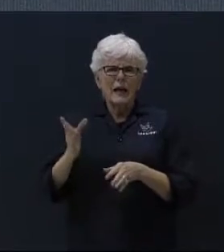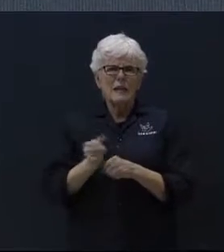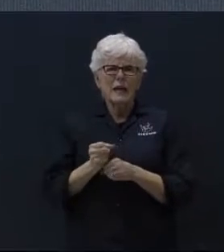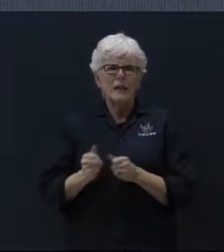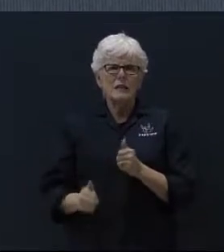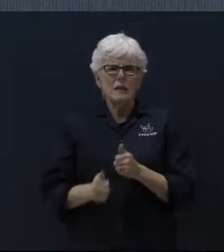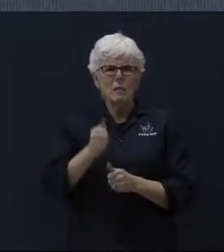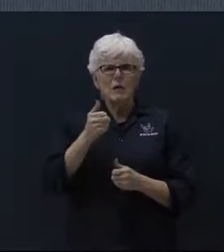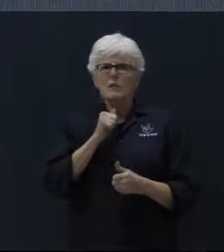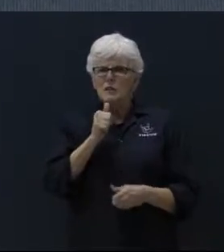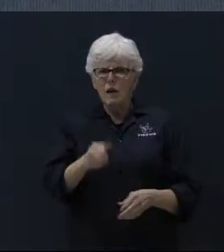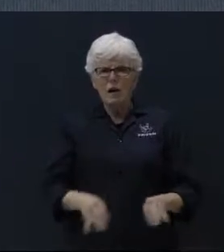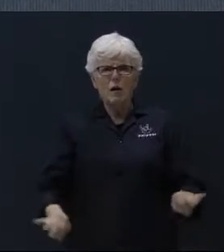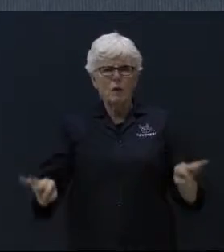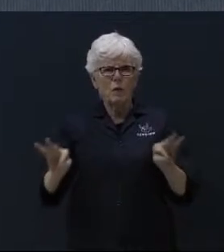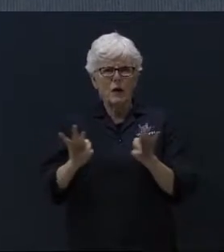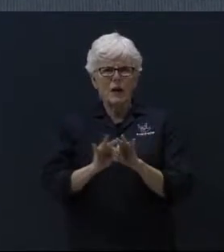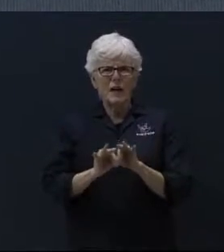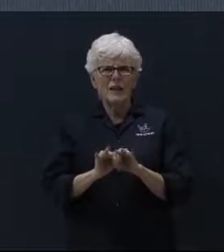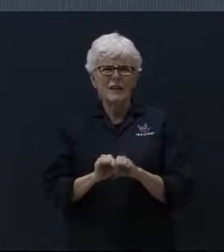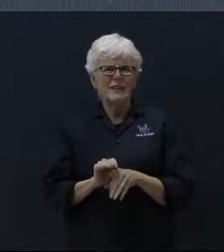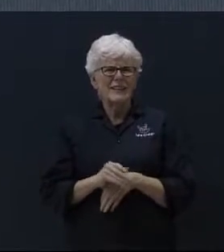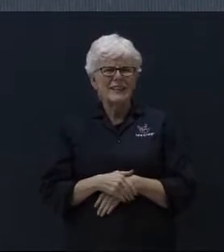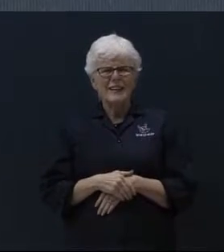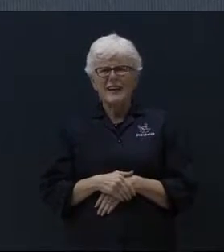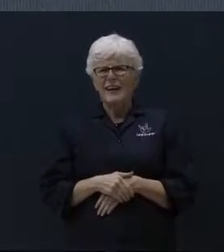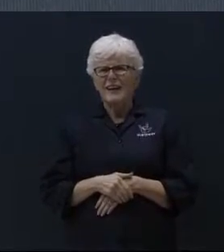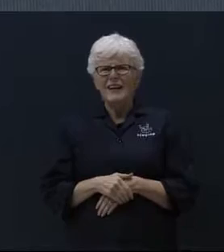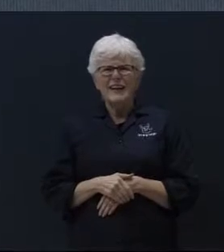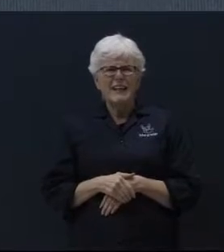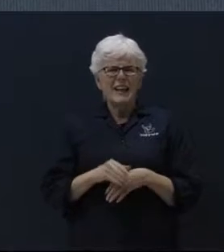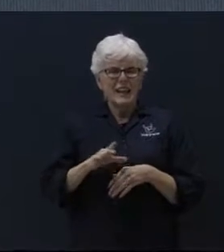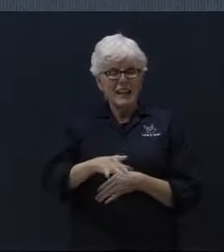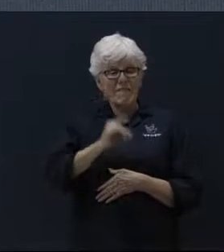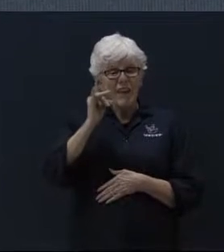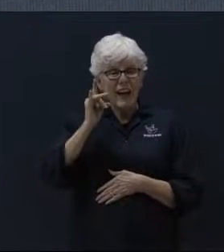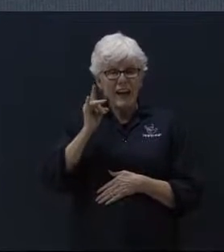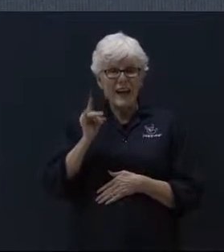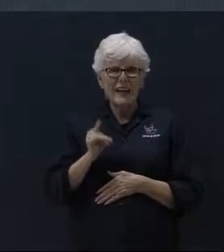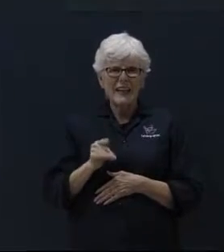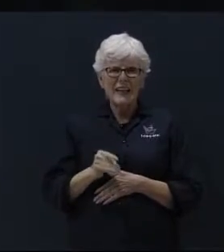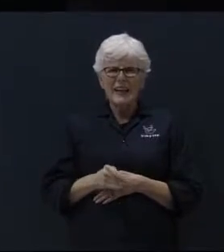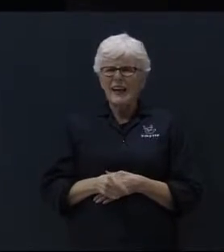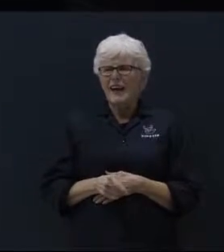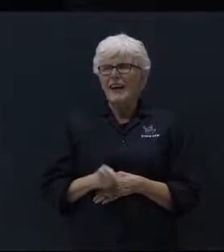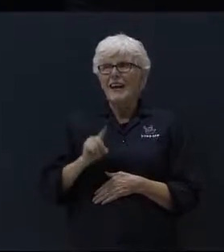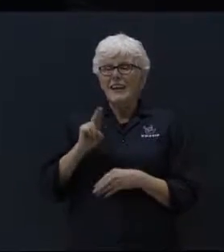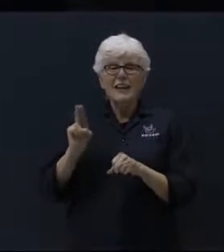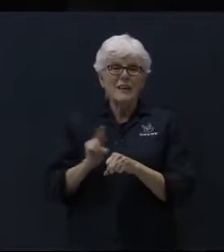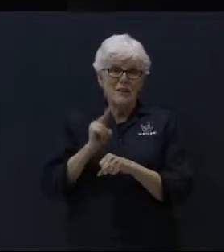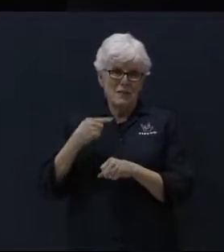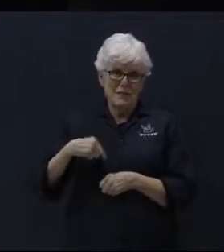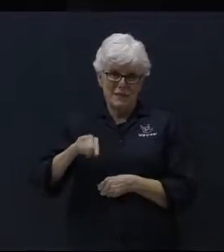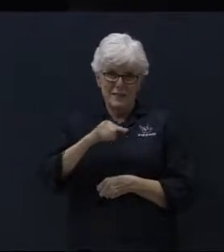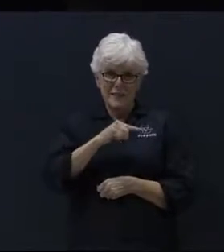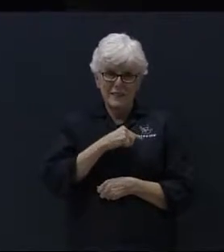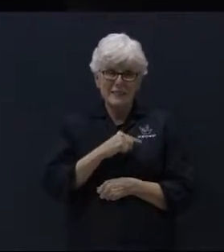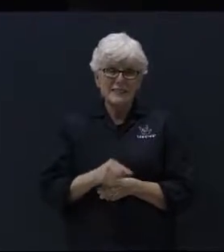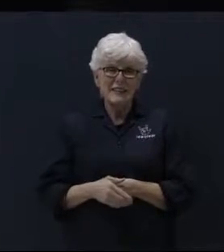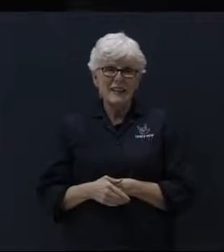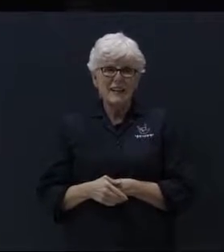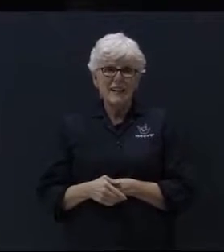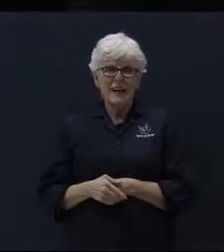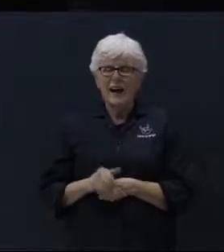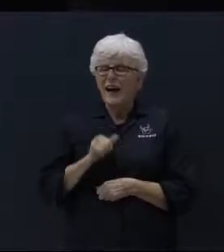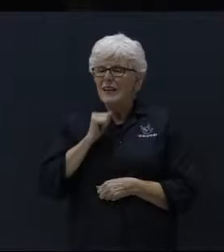unworthy, the most untalented he could find. And boy, does he ever use them. And I